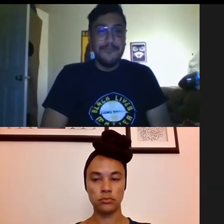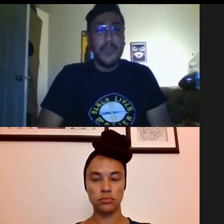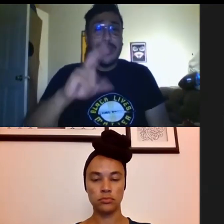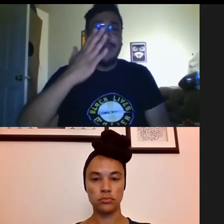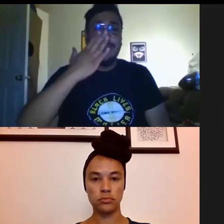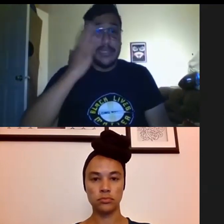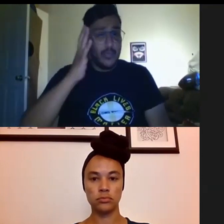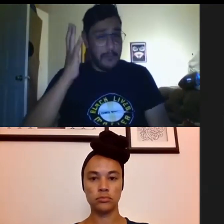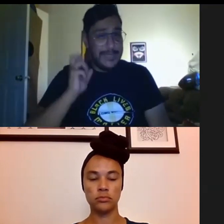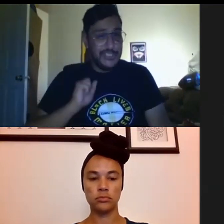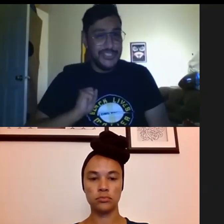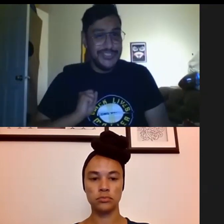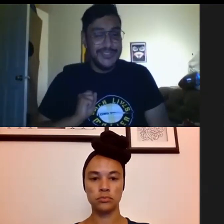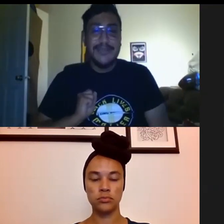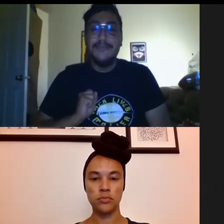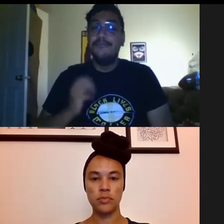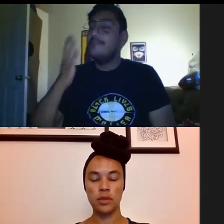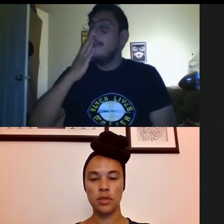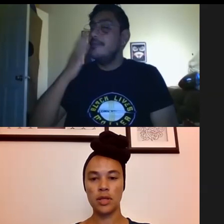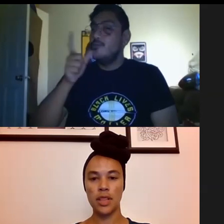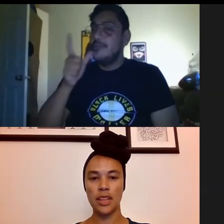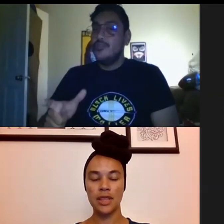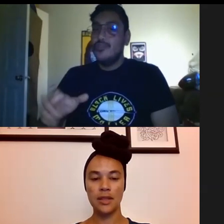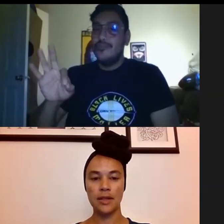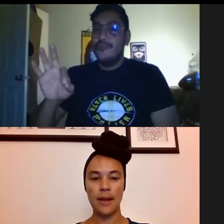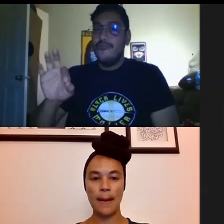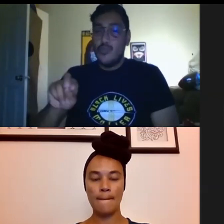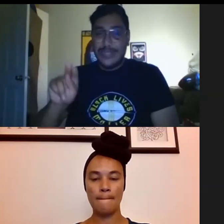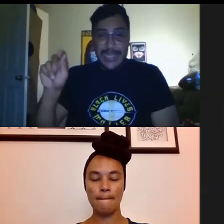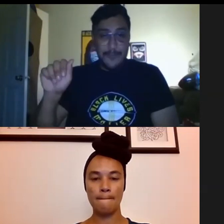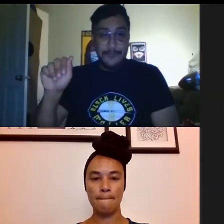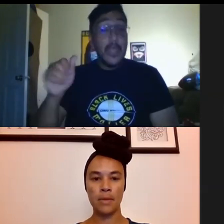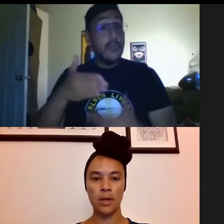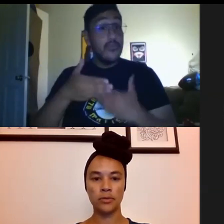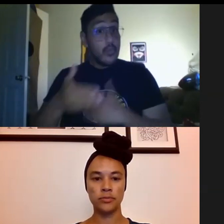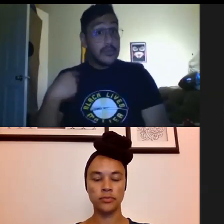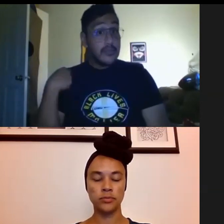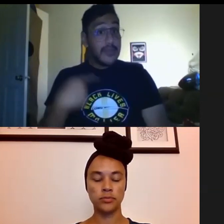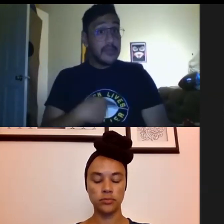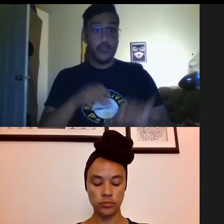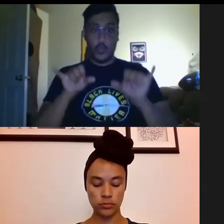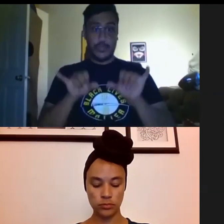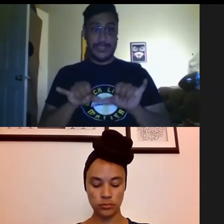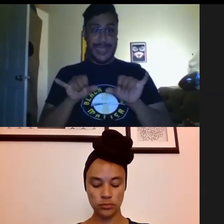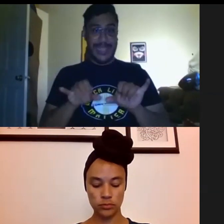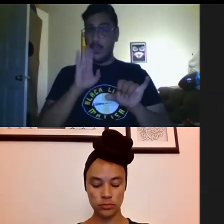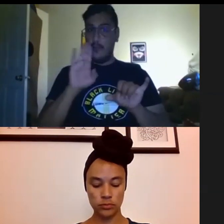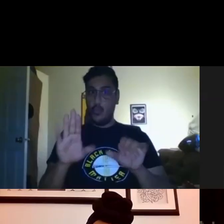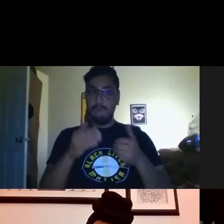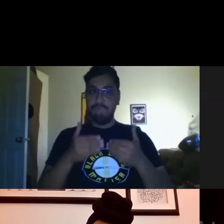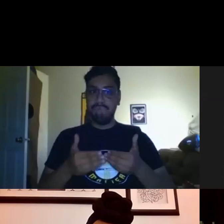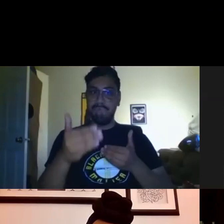much. Thanks, Sister Fuzia. Okay. So the rest of us are going to stay on and finish talking about this